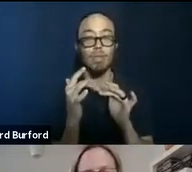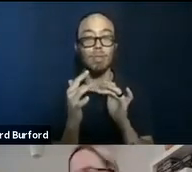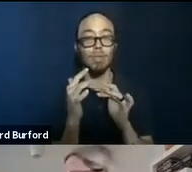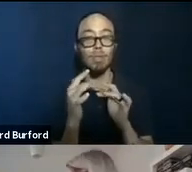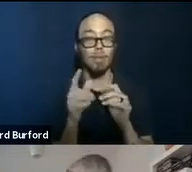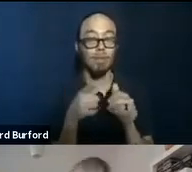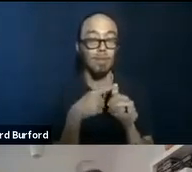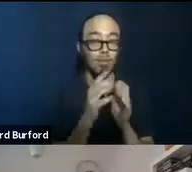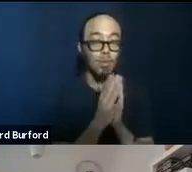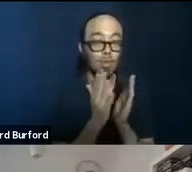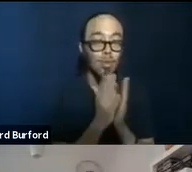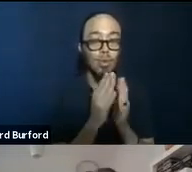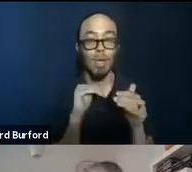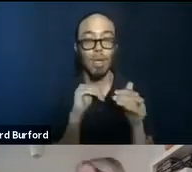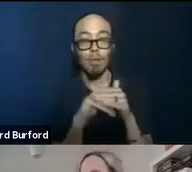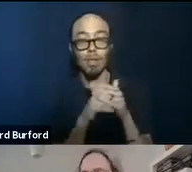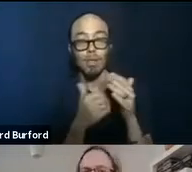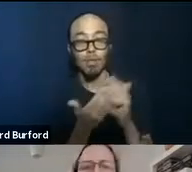accessibility through